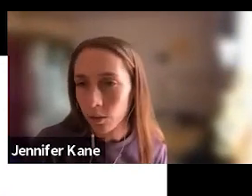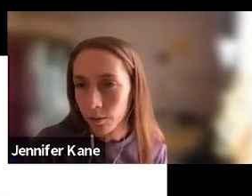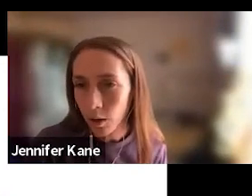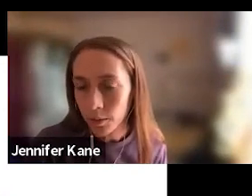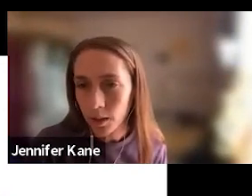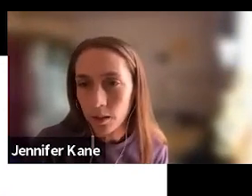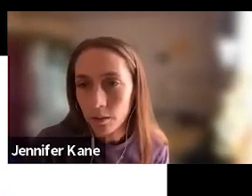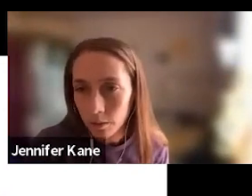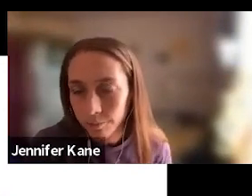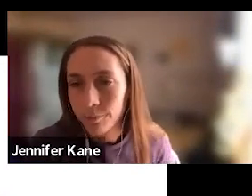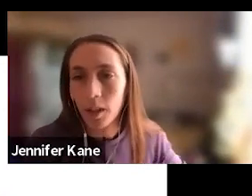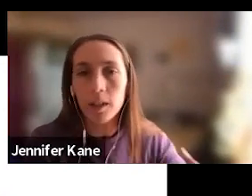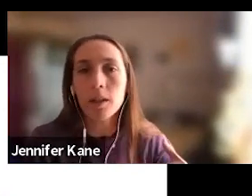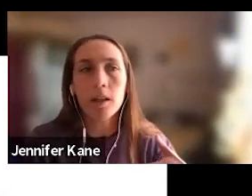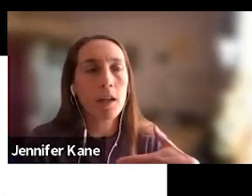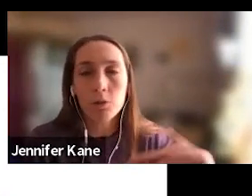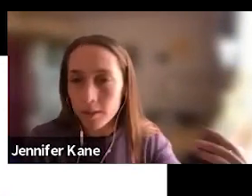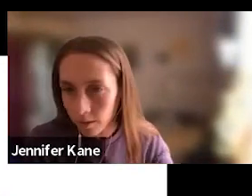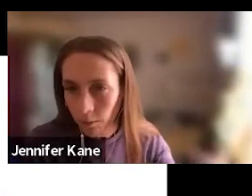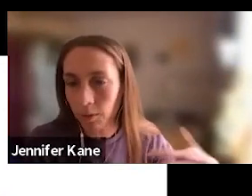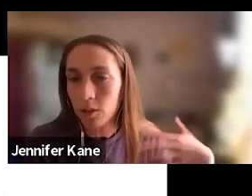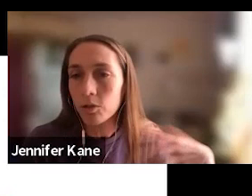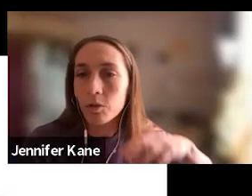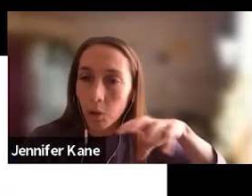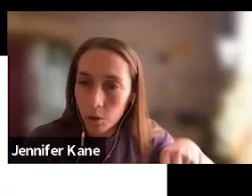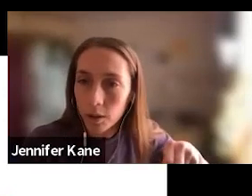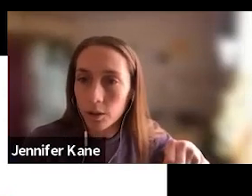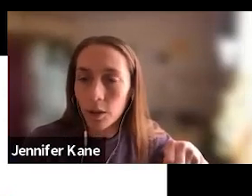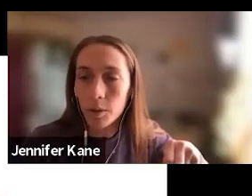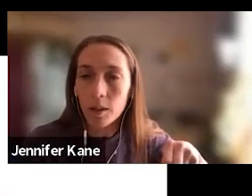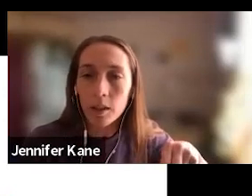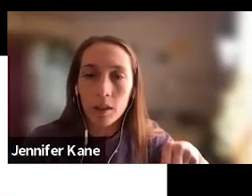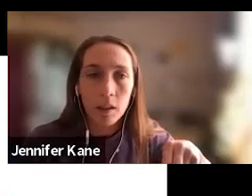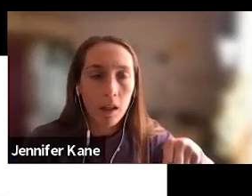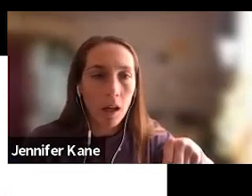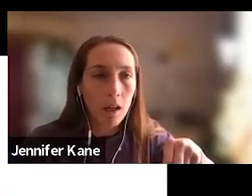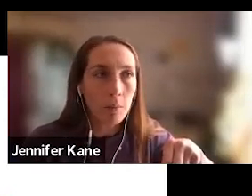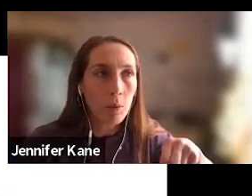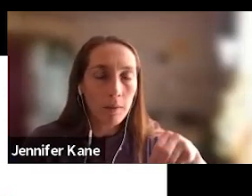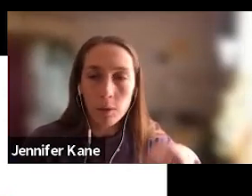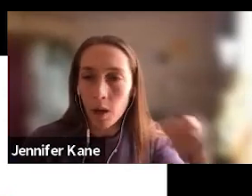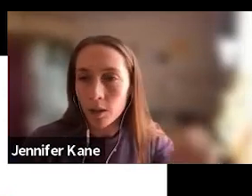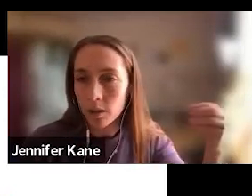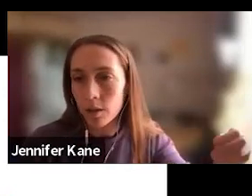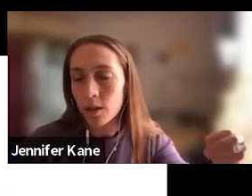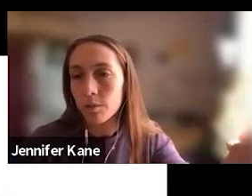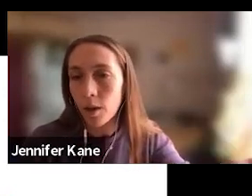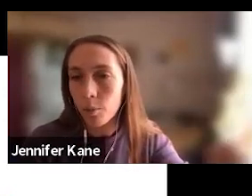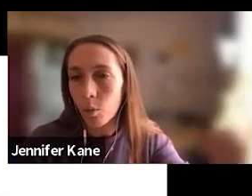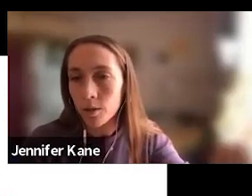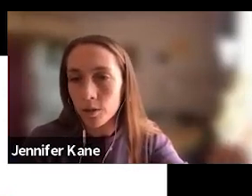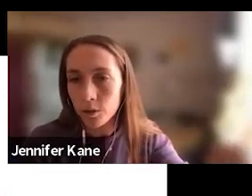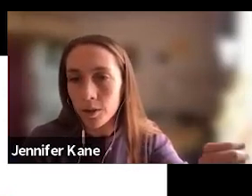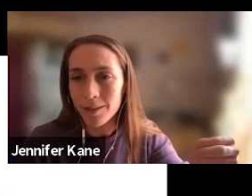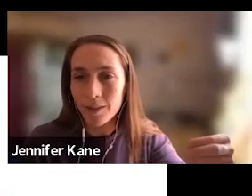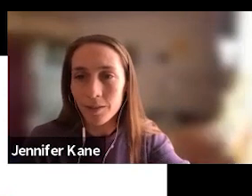co-designed or developed in addressing some of the issues locally in your community. Whatever the project is that you develop or